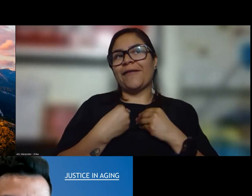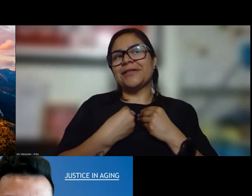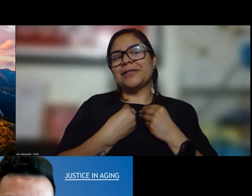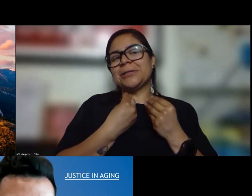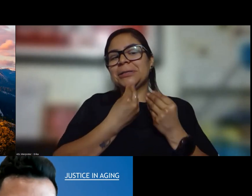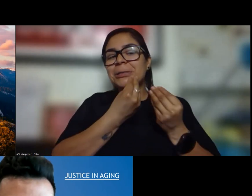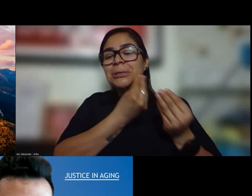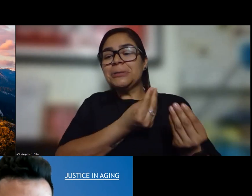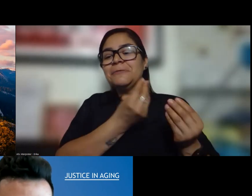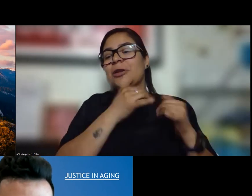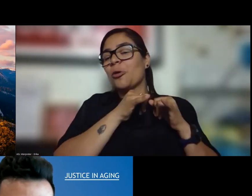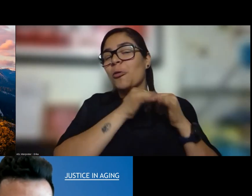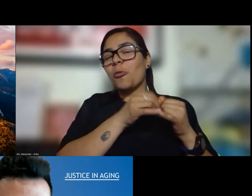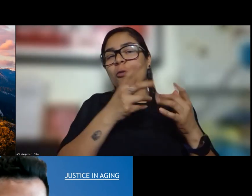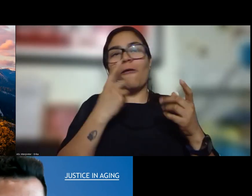the survey?